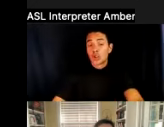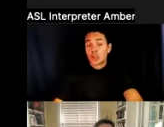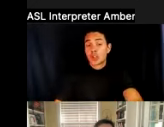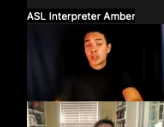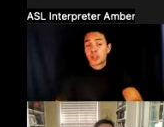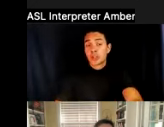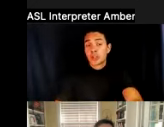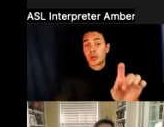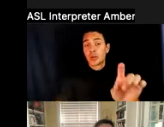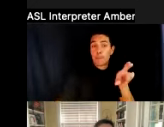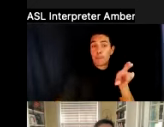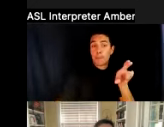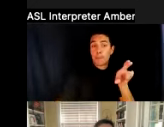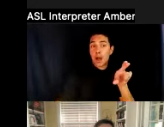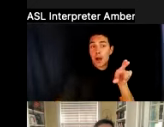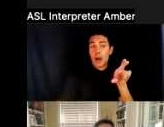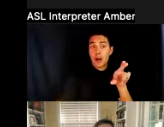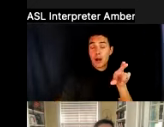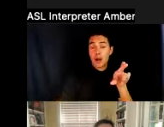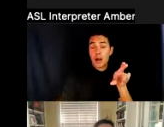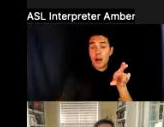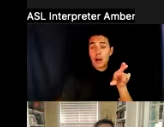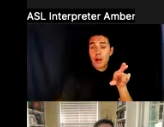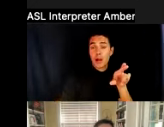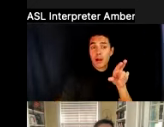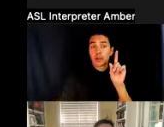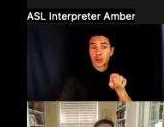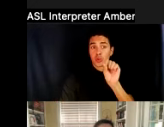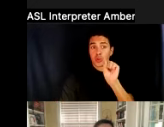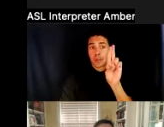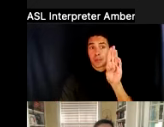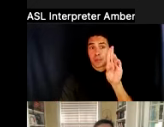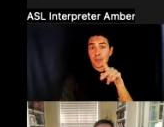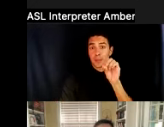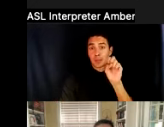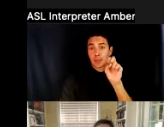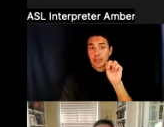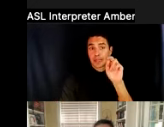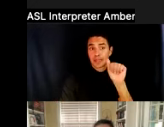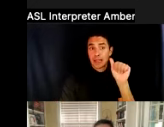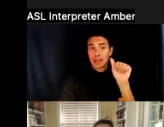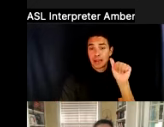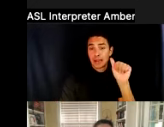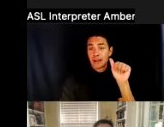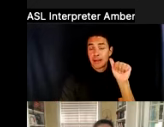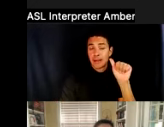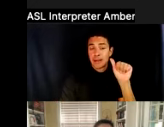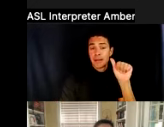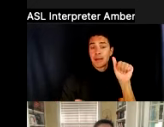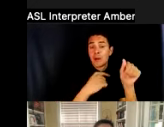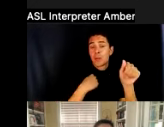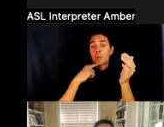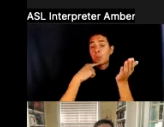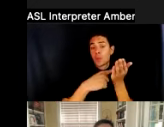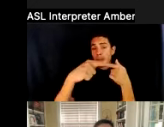respond to a subpoena. And in a couple slides from now, we'll be talking about that. Once